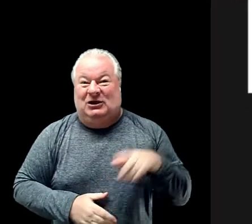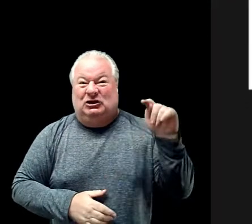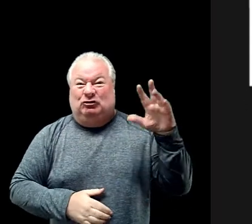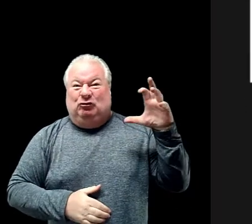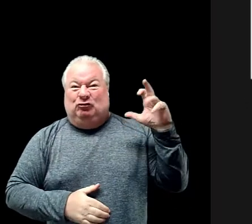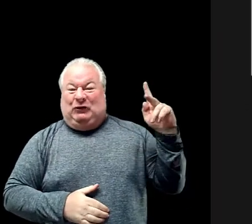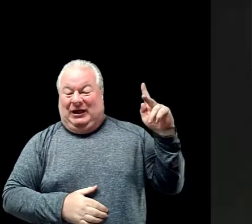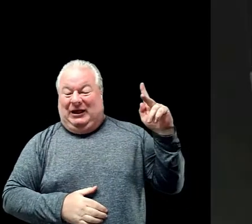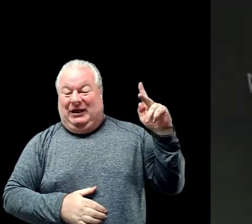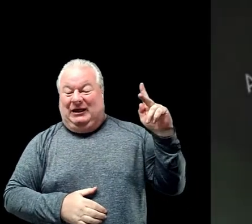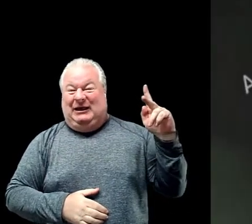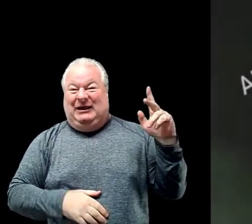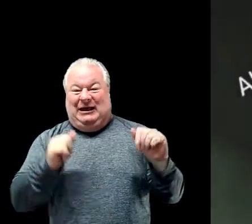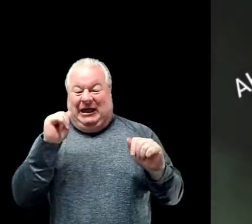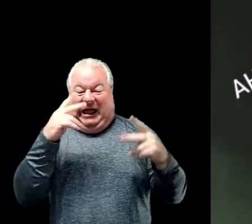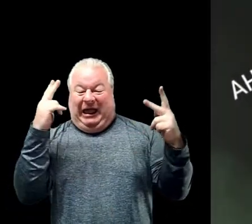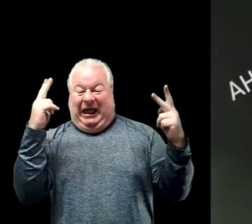Trick!